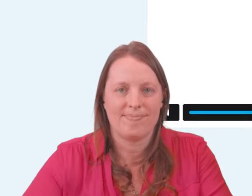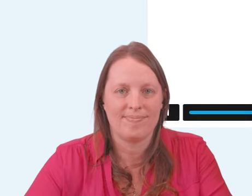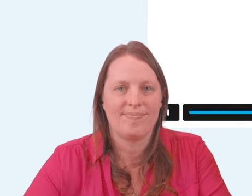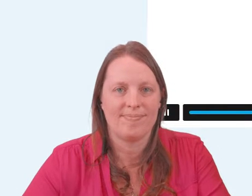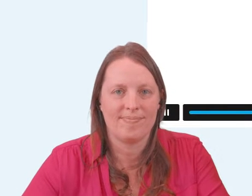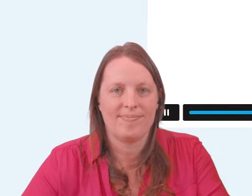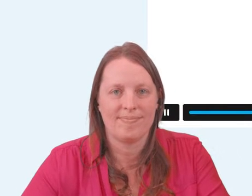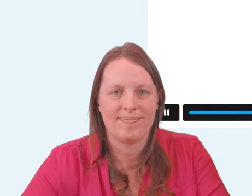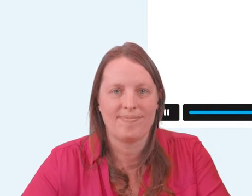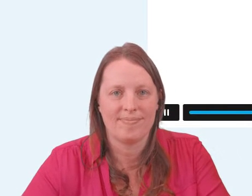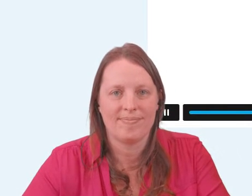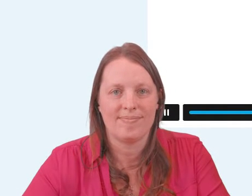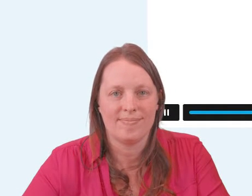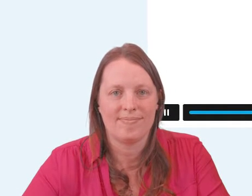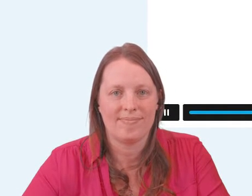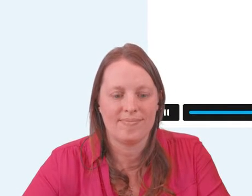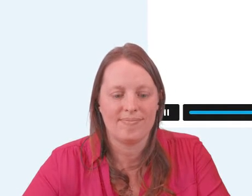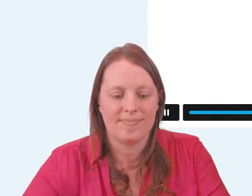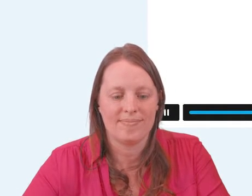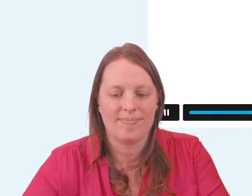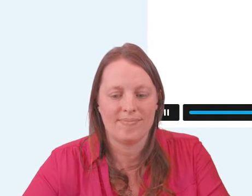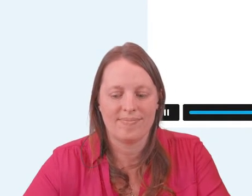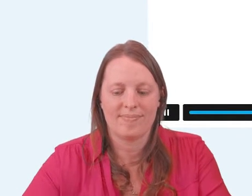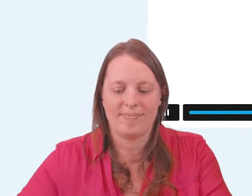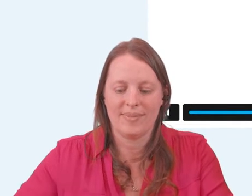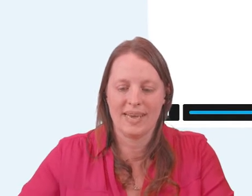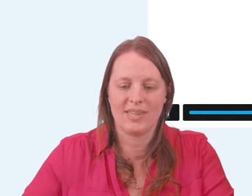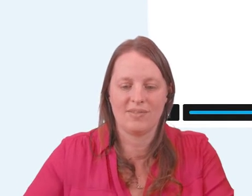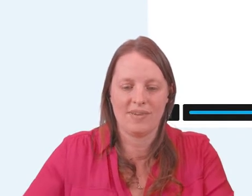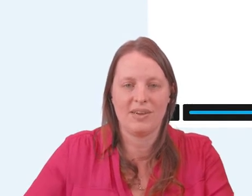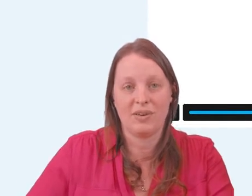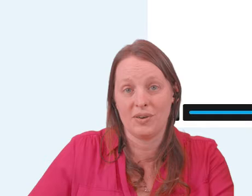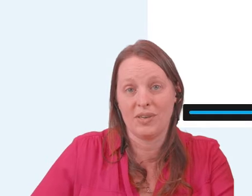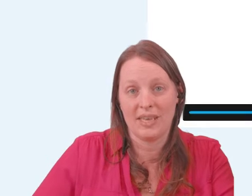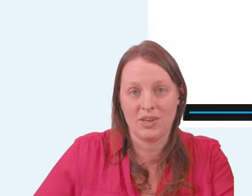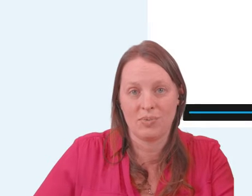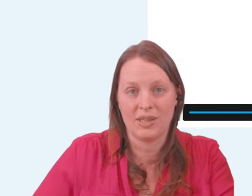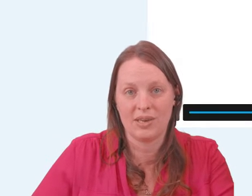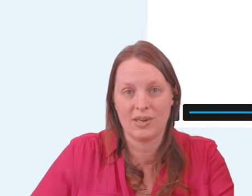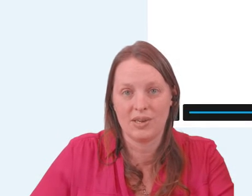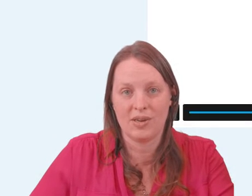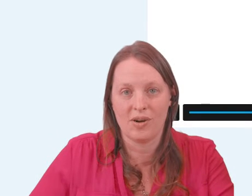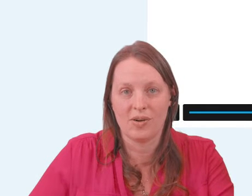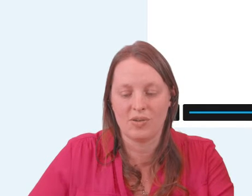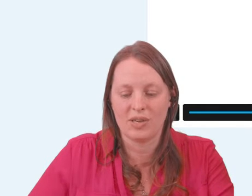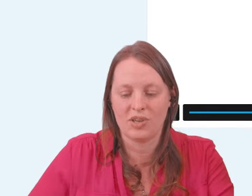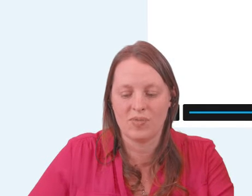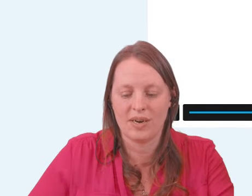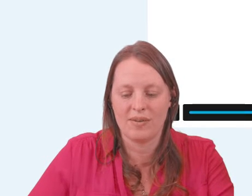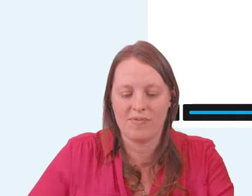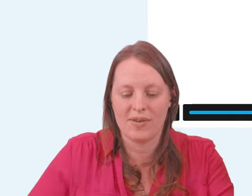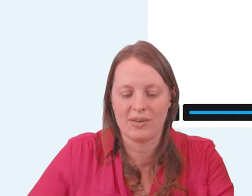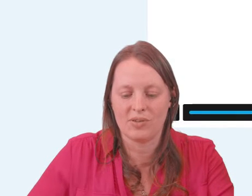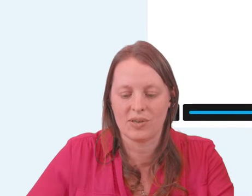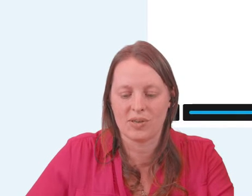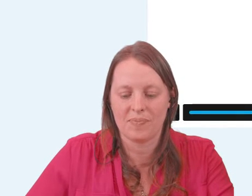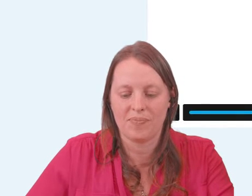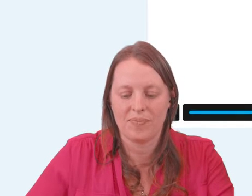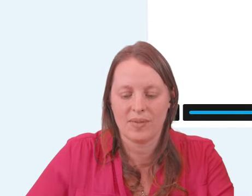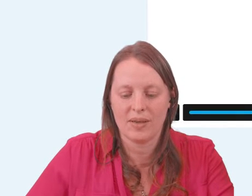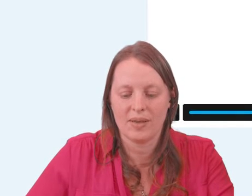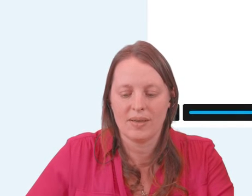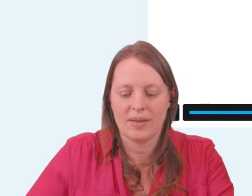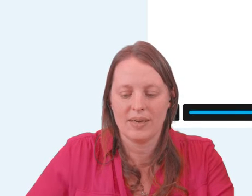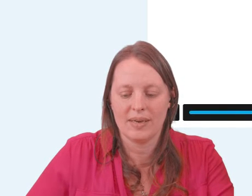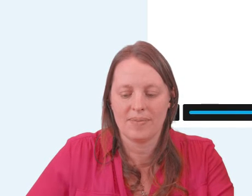So you don't solve the problem. Yeah, it's a failure, I think is what the article says, right? It fails.